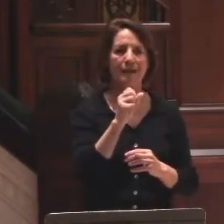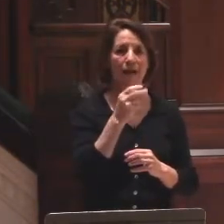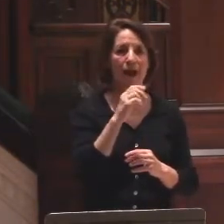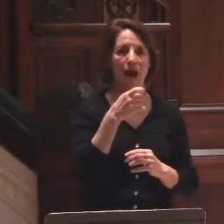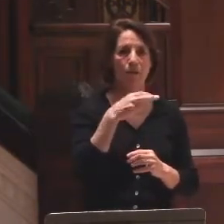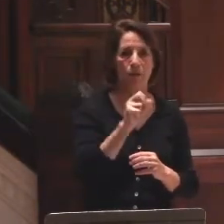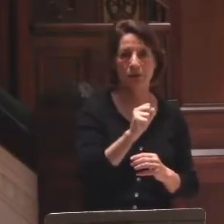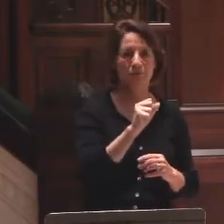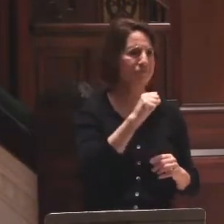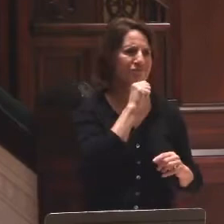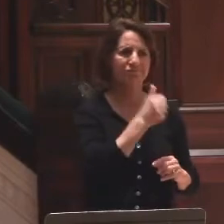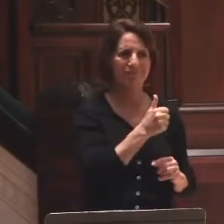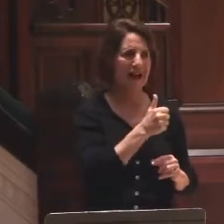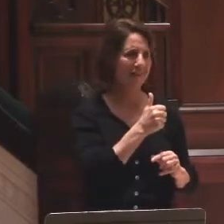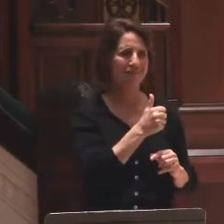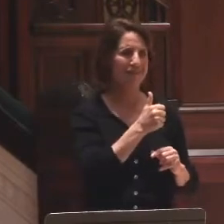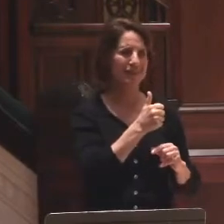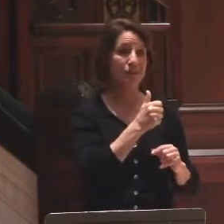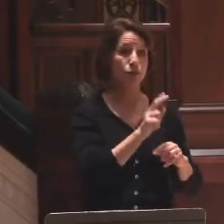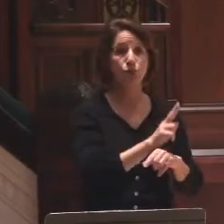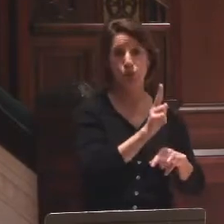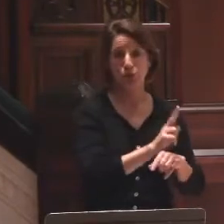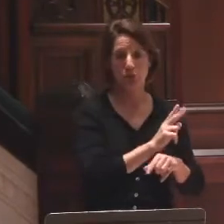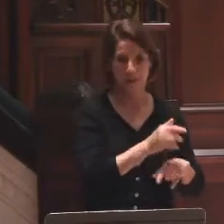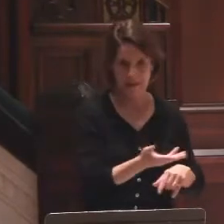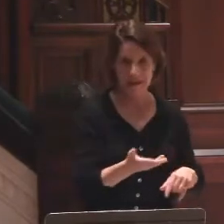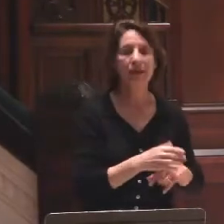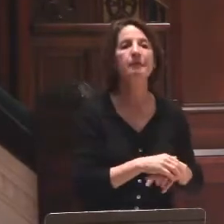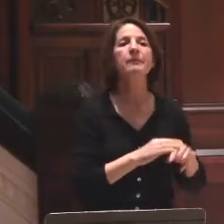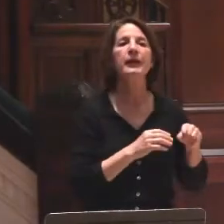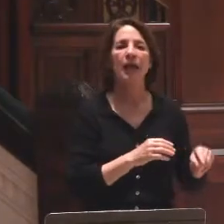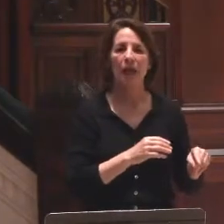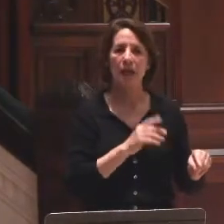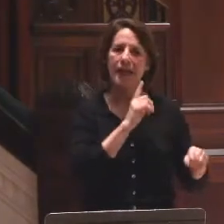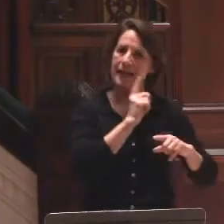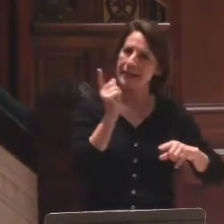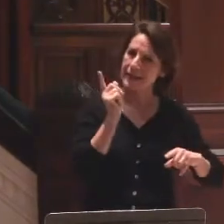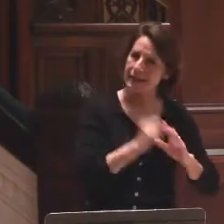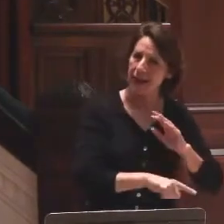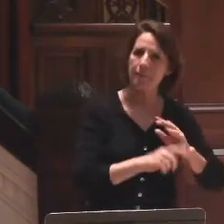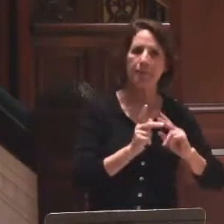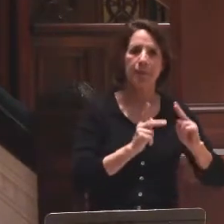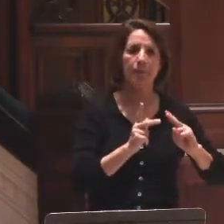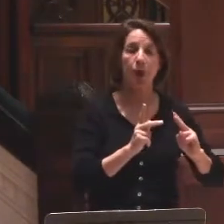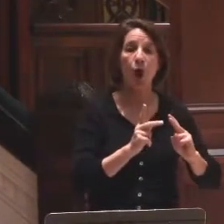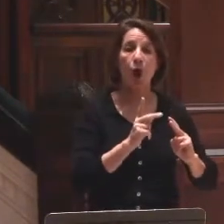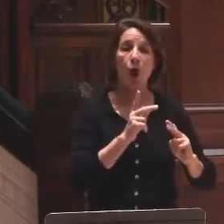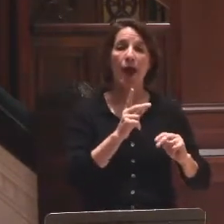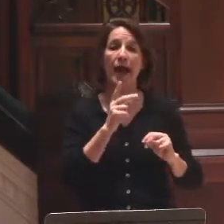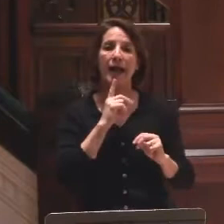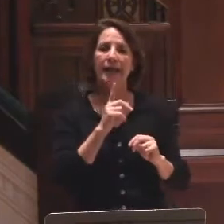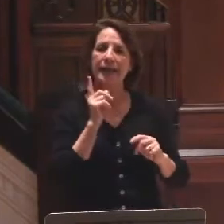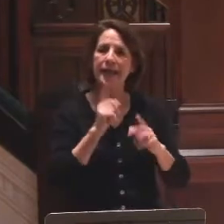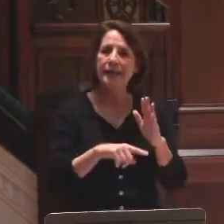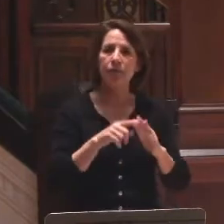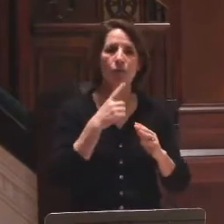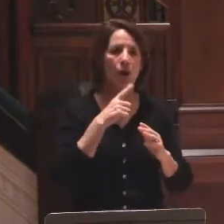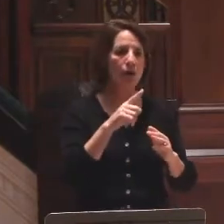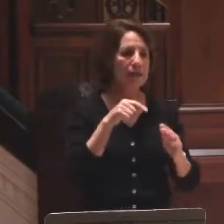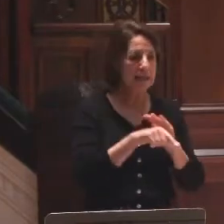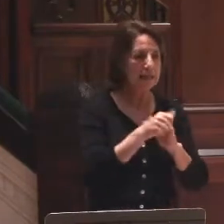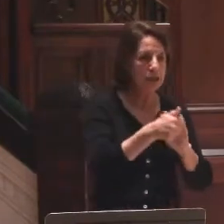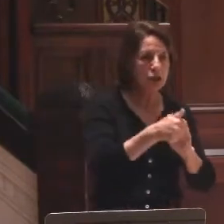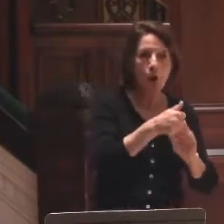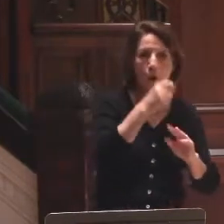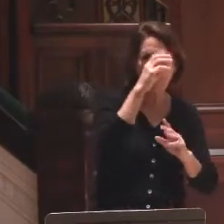And he spoke truth to power. He condemned King Herod for killing his own brother and marrying his brother's wife.